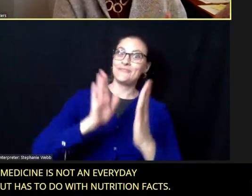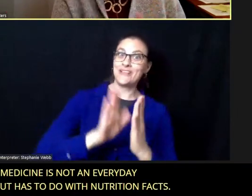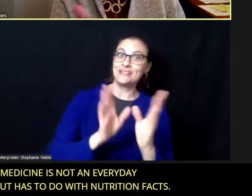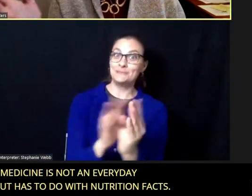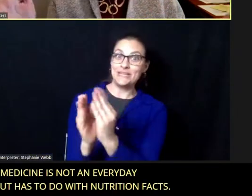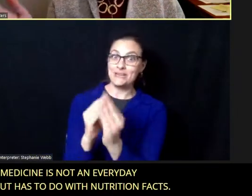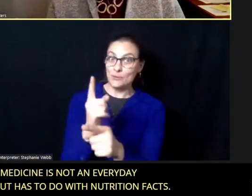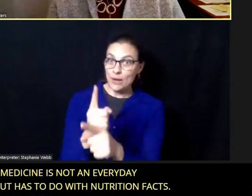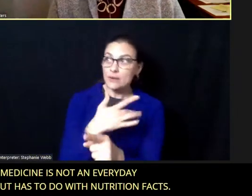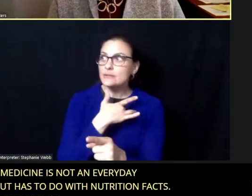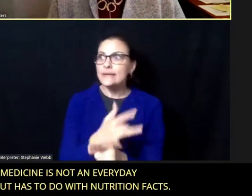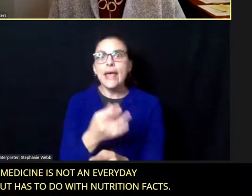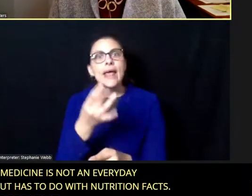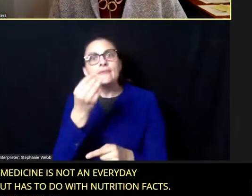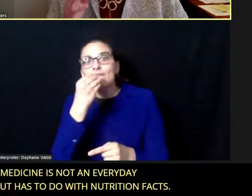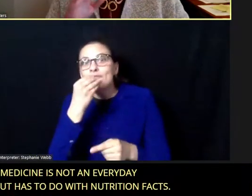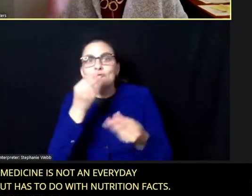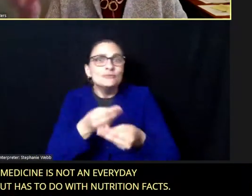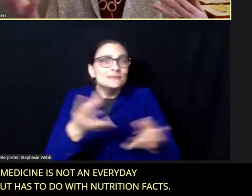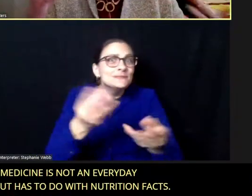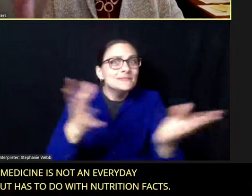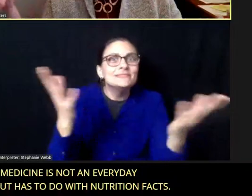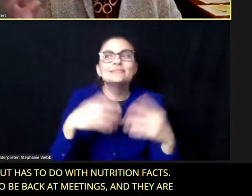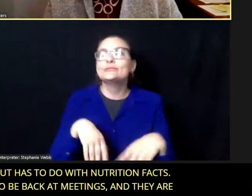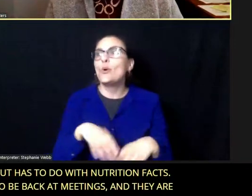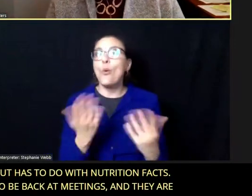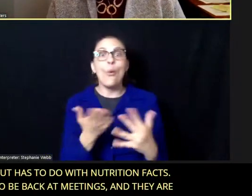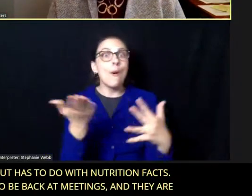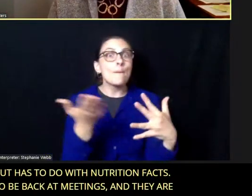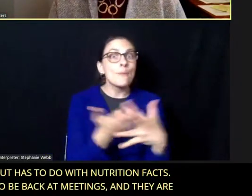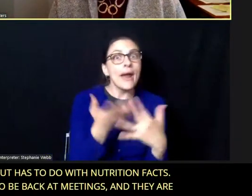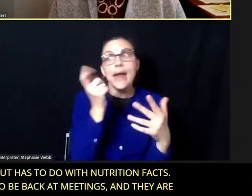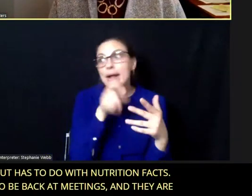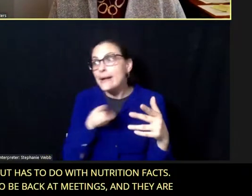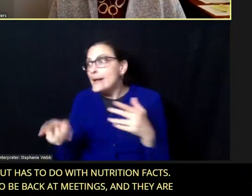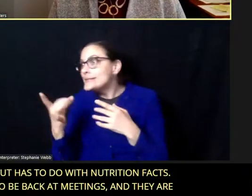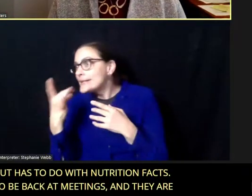out at break and we're going to be choosing whether we have a cookie or a piece of fruit.